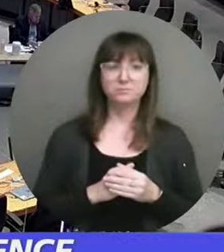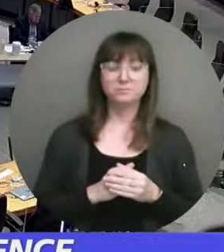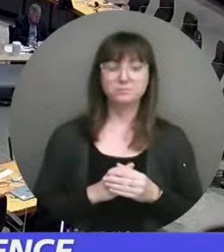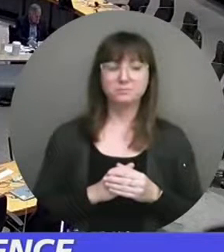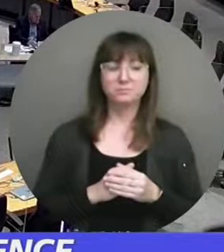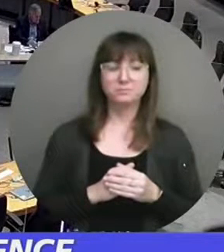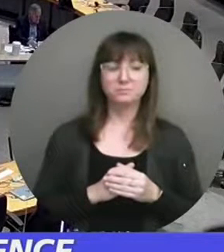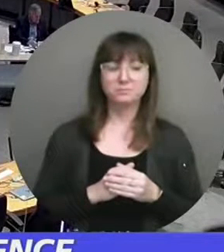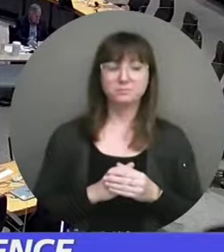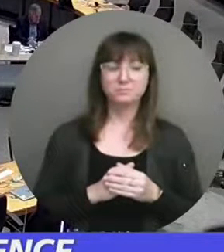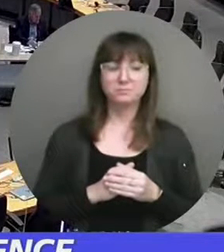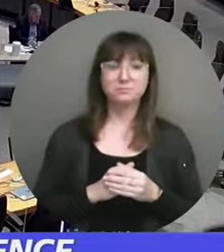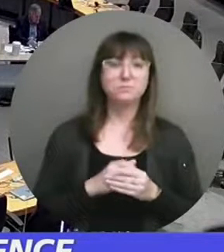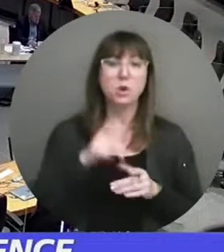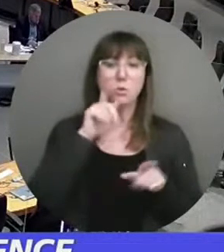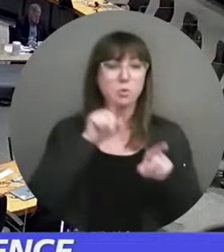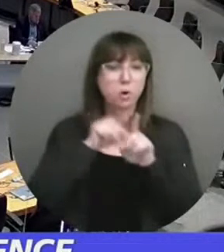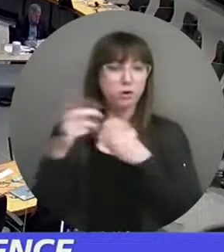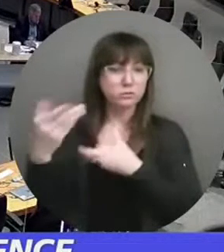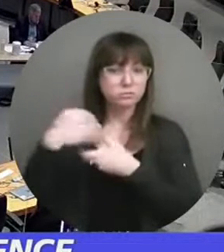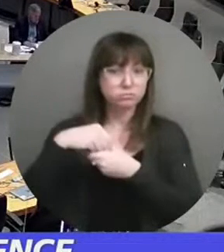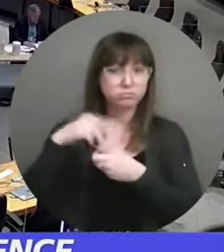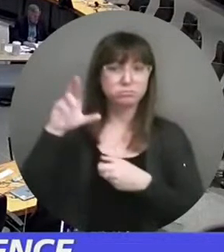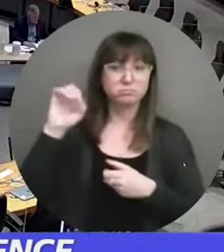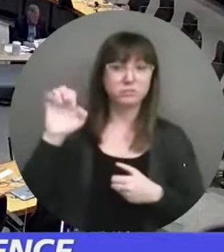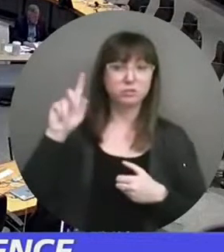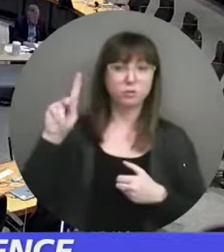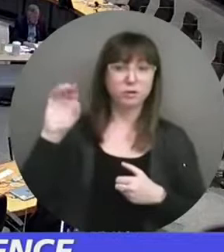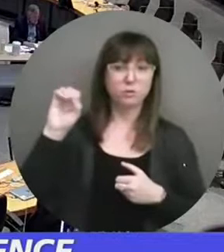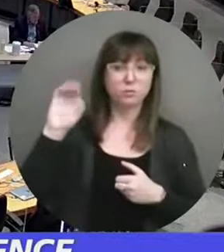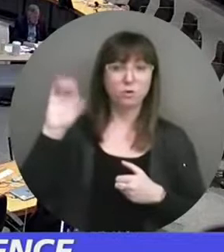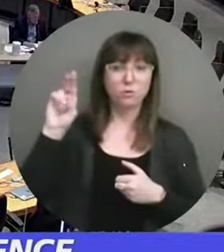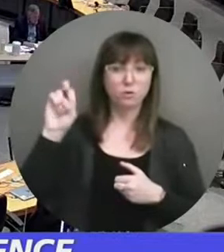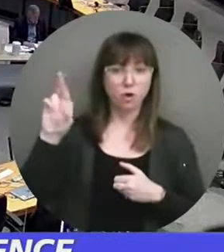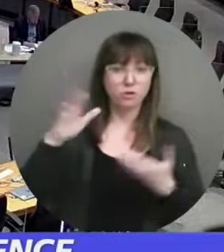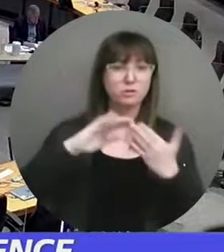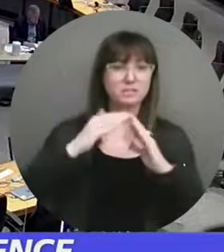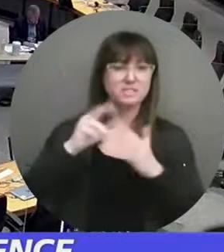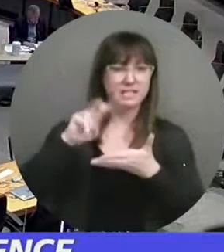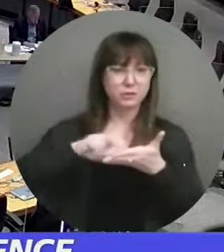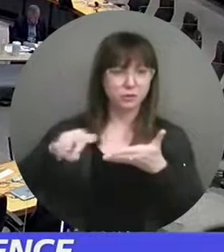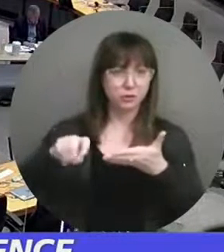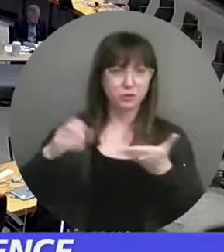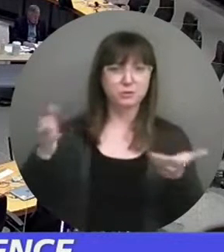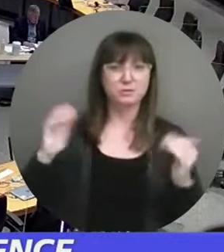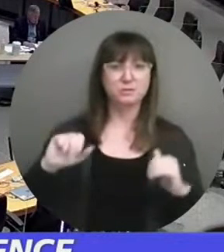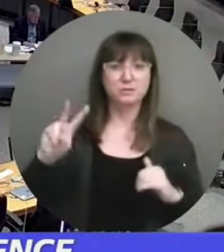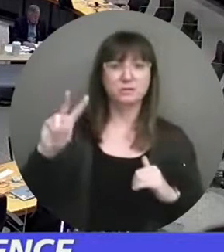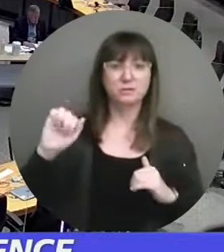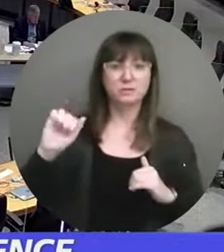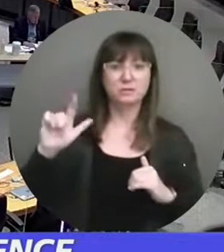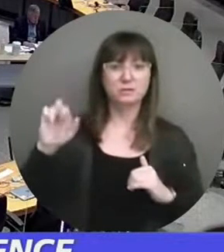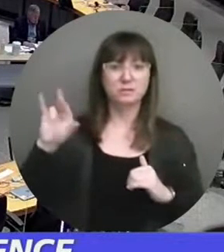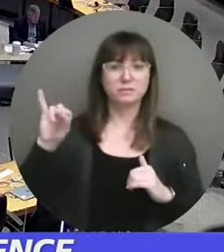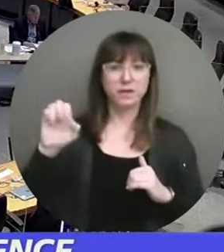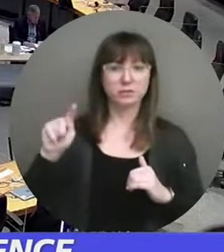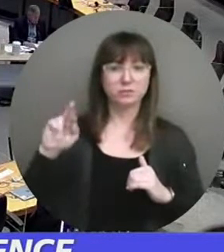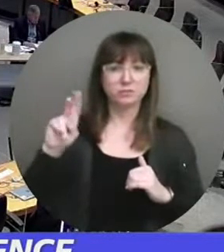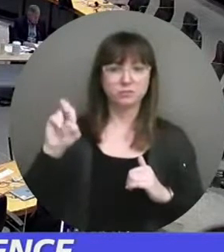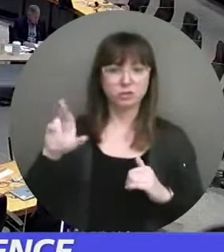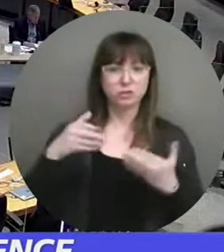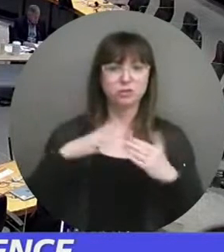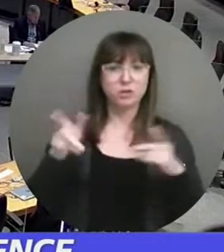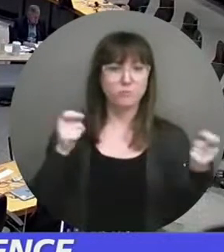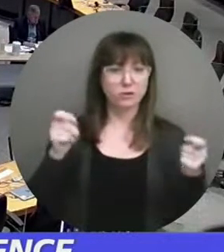On the line, we also have Rick O'Connor, City Clerk, Greffier Municipal, and Valerie Turner, General Manager, Innovative Client